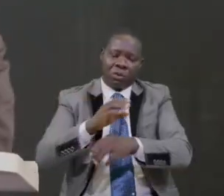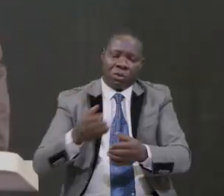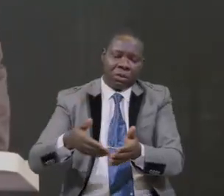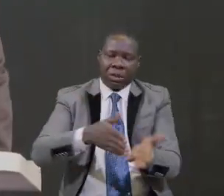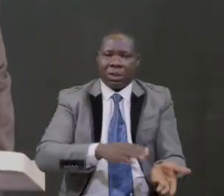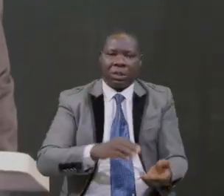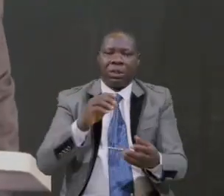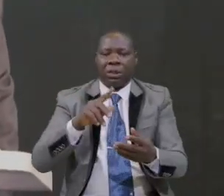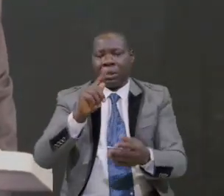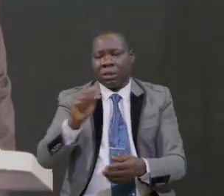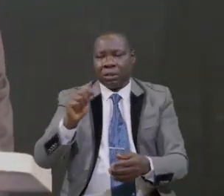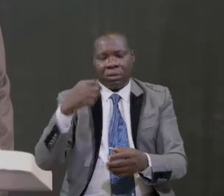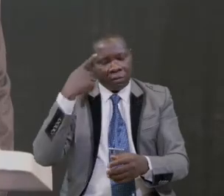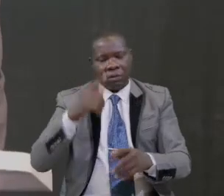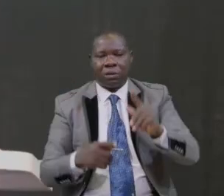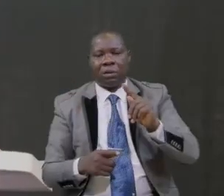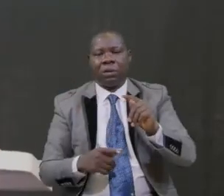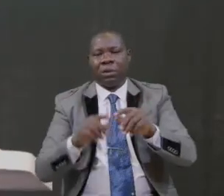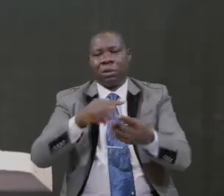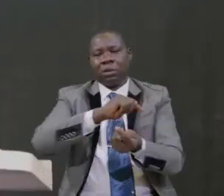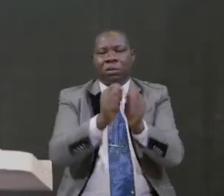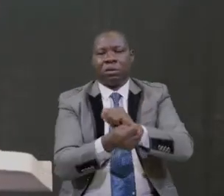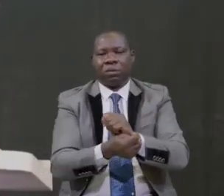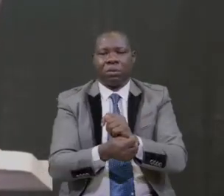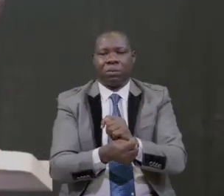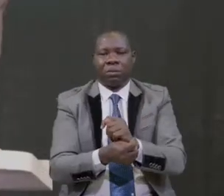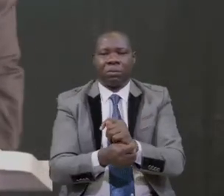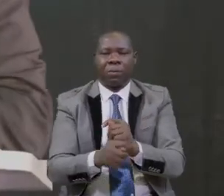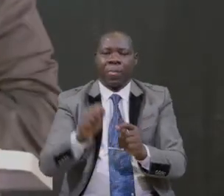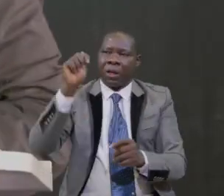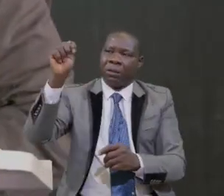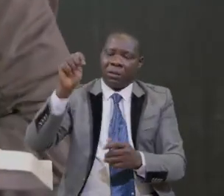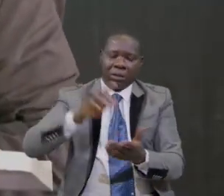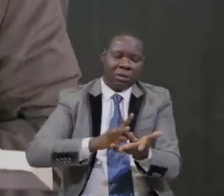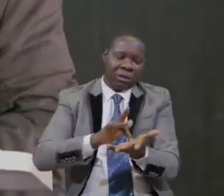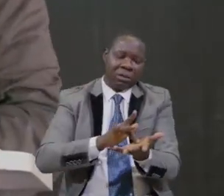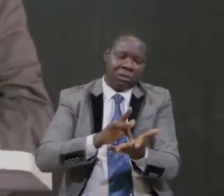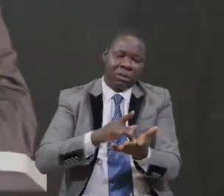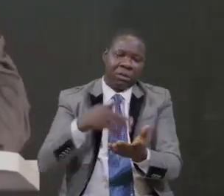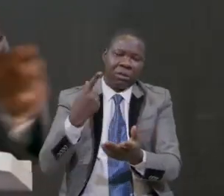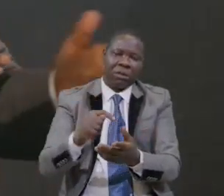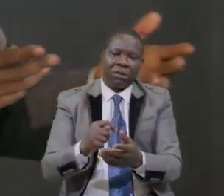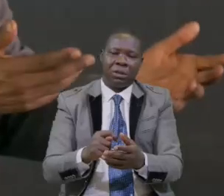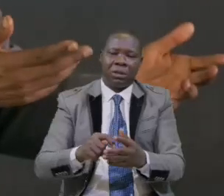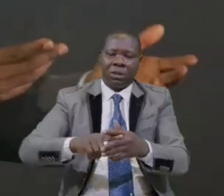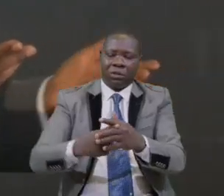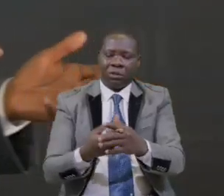transform. Treat the source of water with salt.